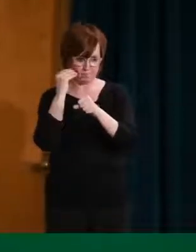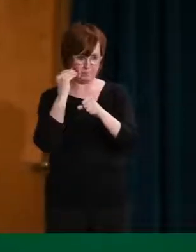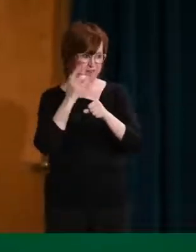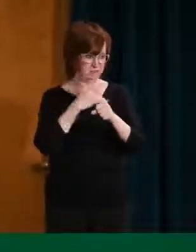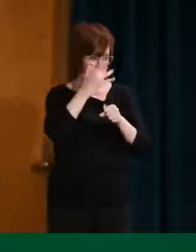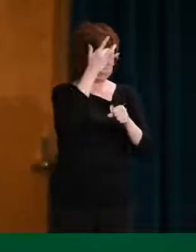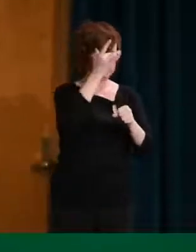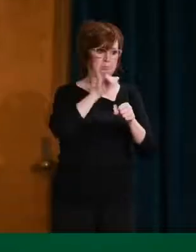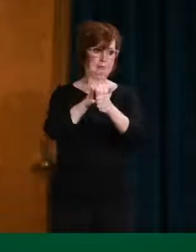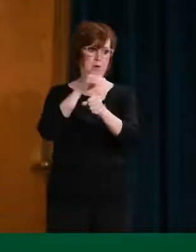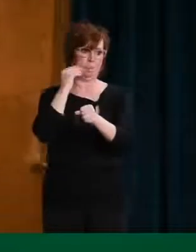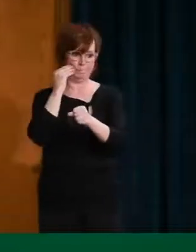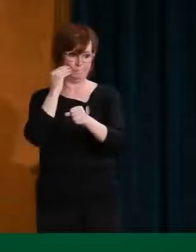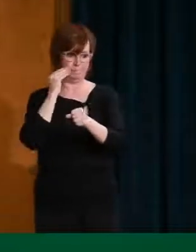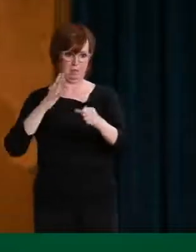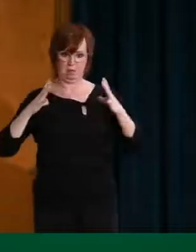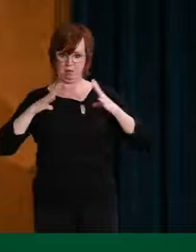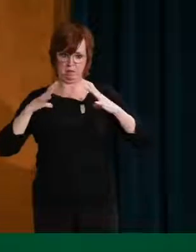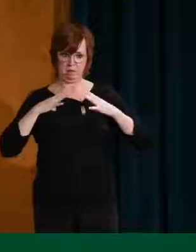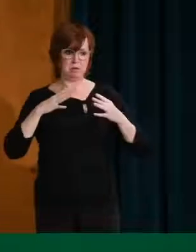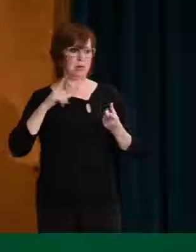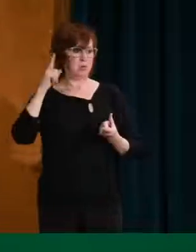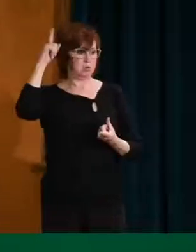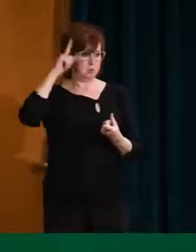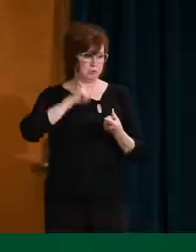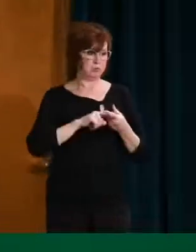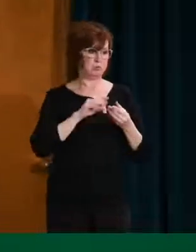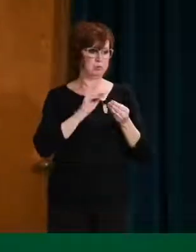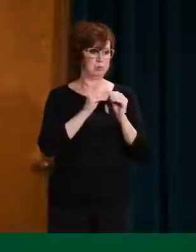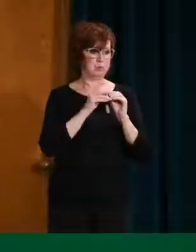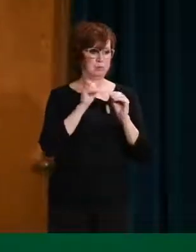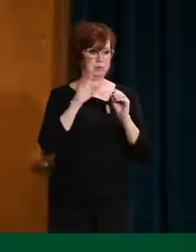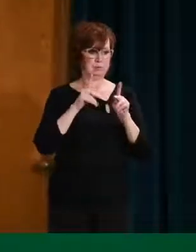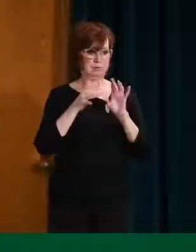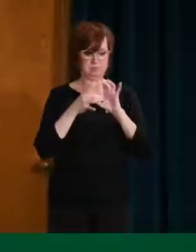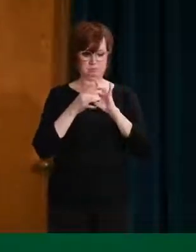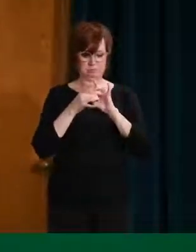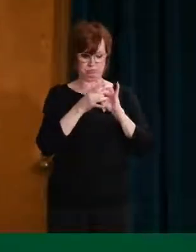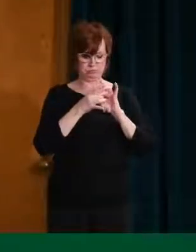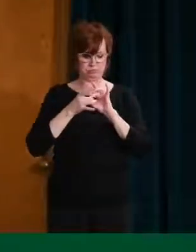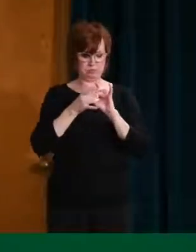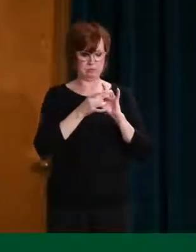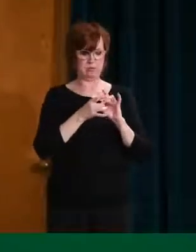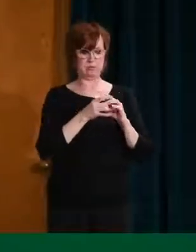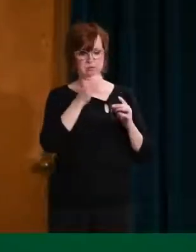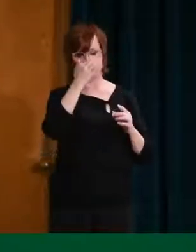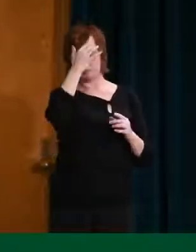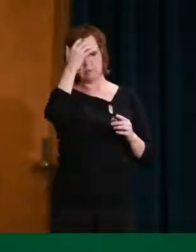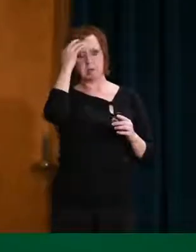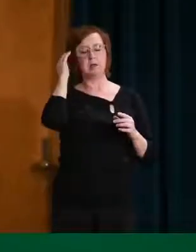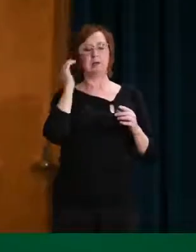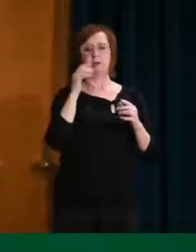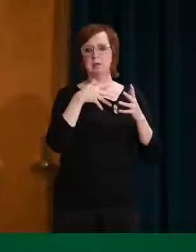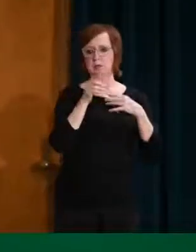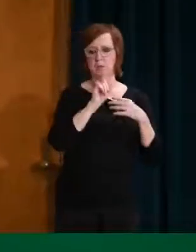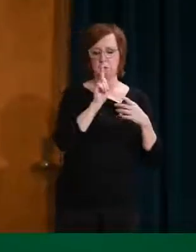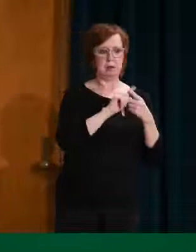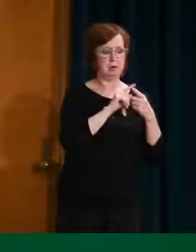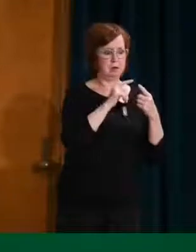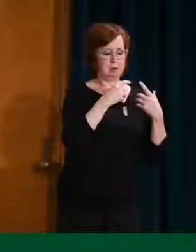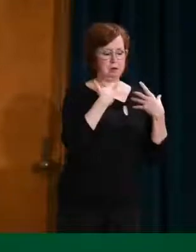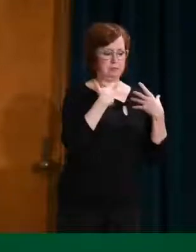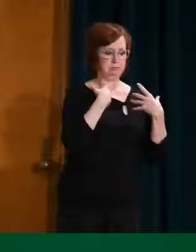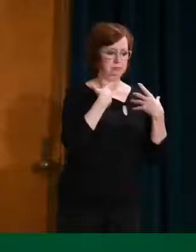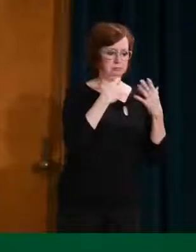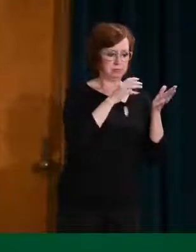so, minimizing any exposure in a public setting or in a essential workplace like healthcare or grocery stores or those kind of